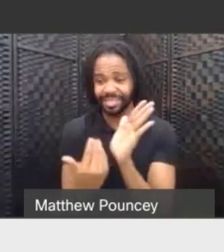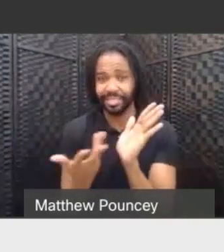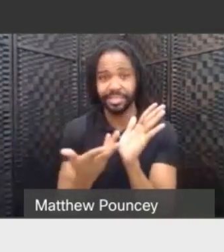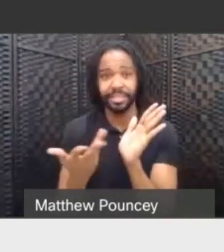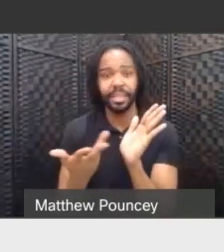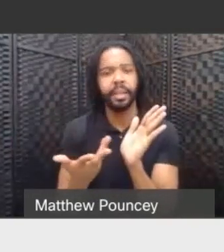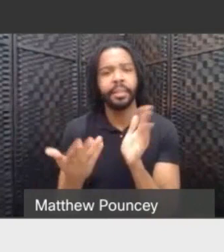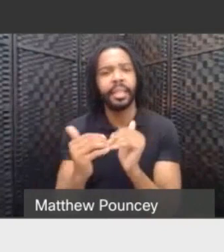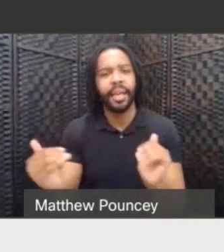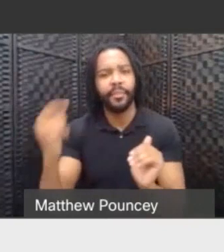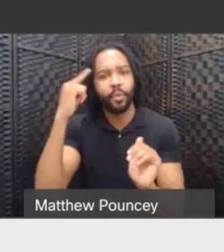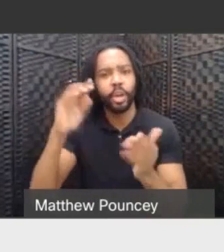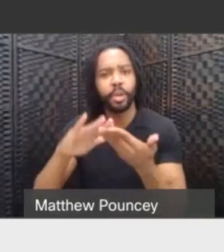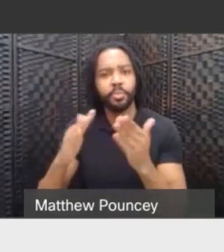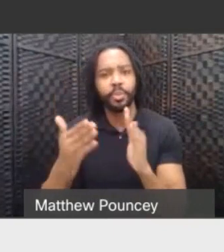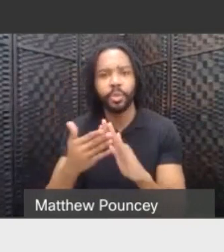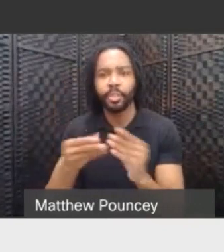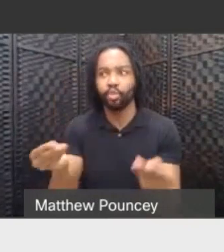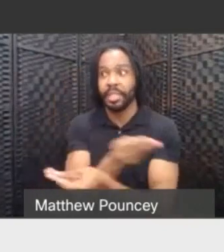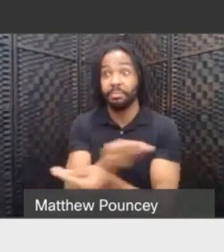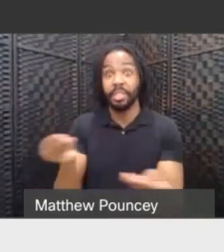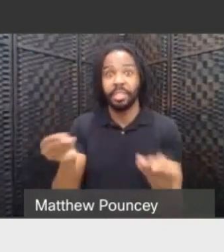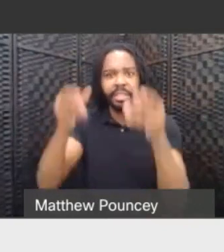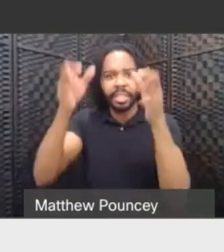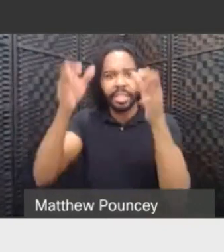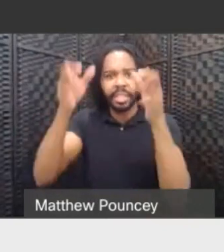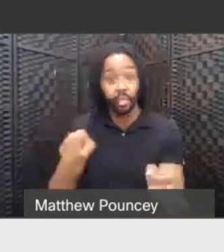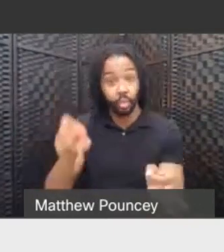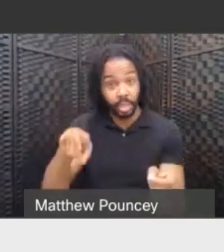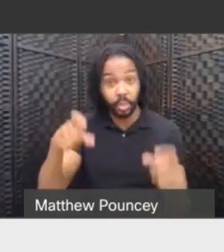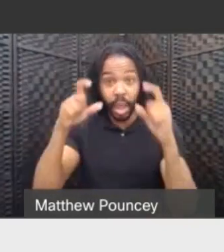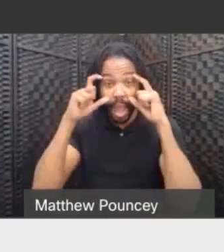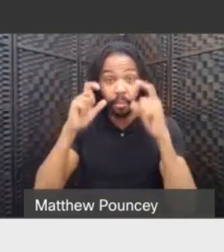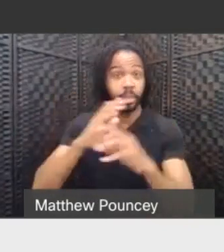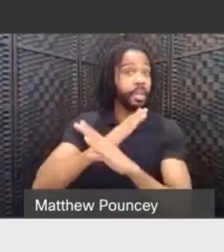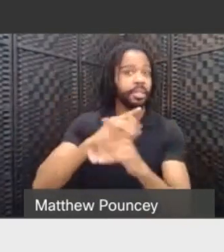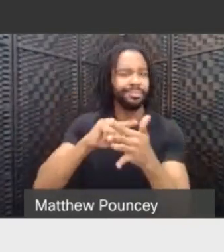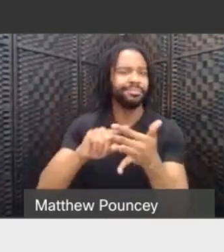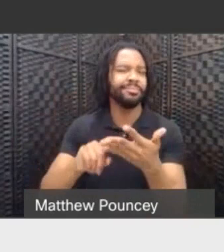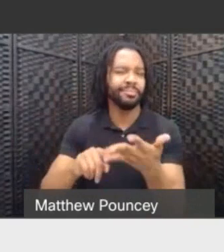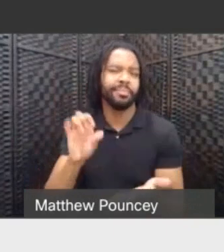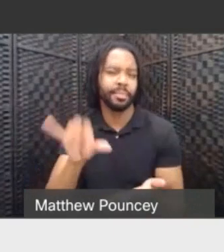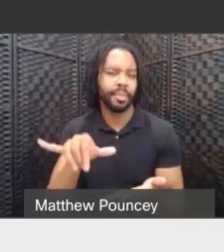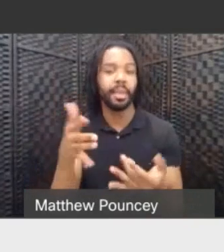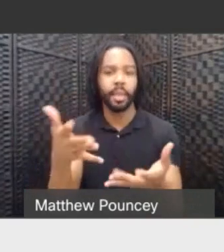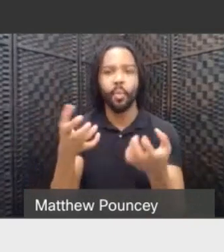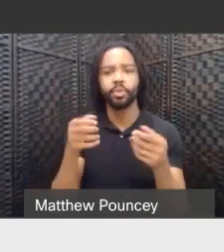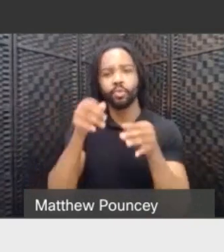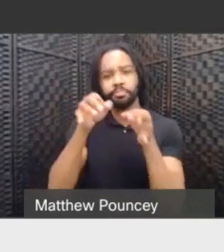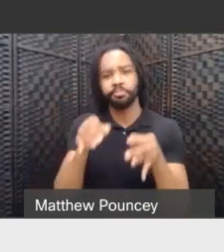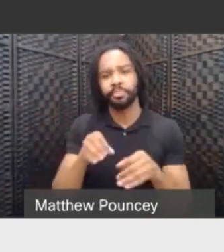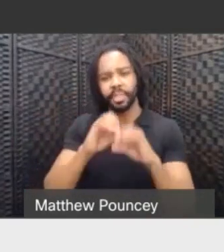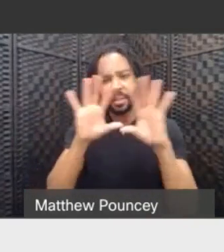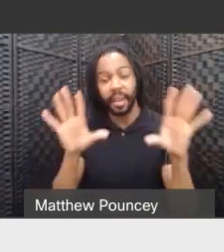community transmission determine whether or not you wear eye protection, etc. And I would like to clarify that this